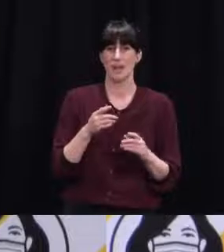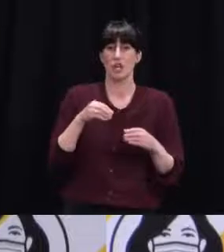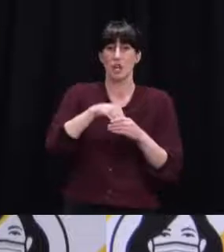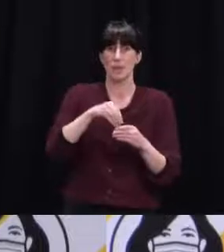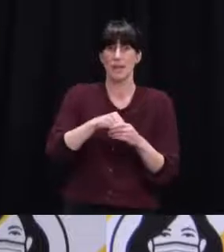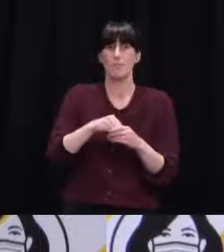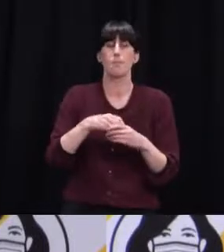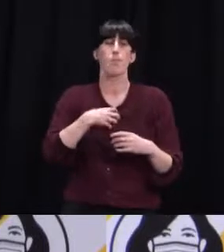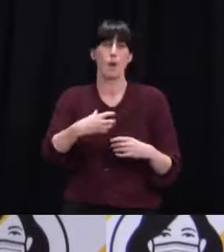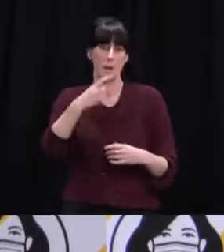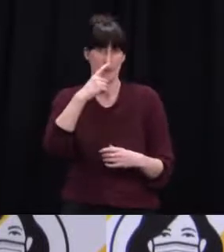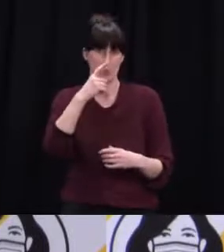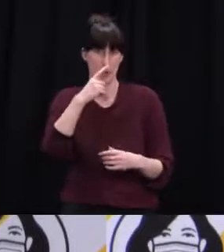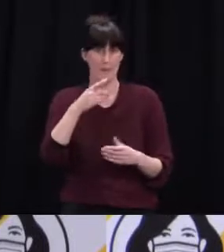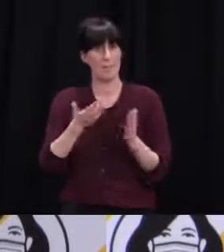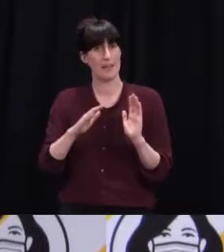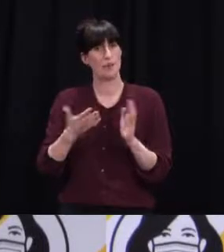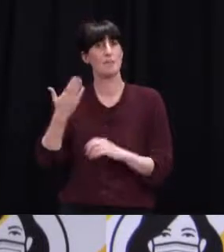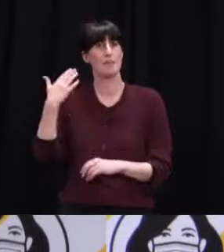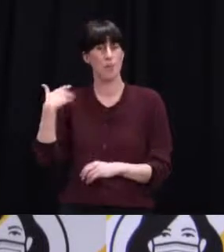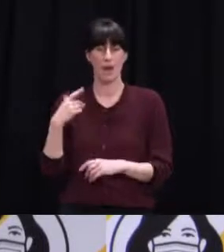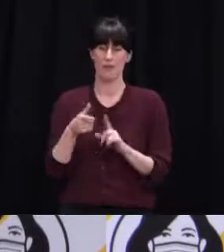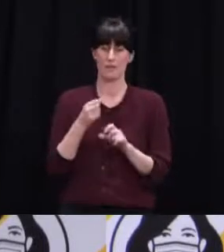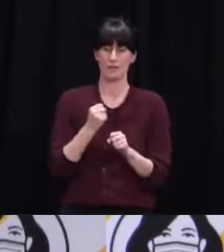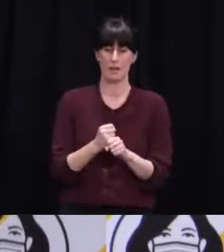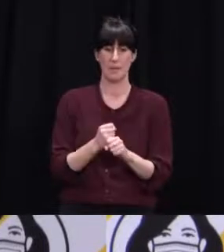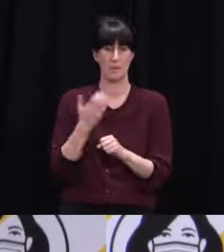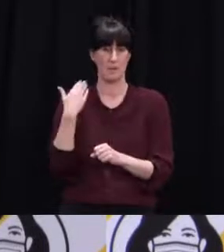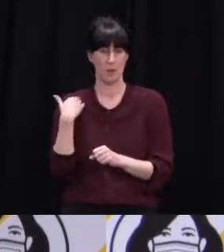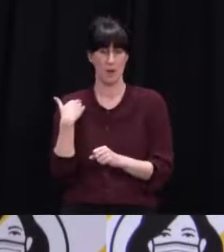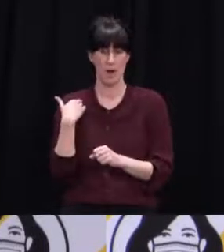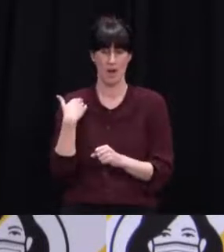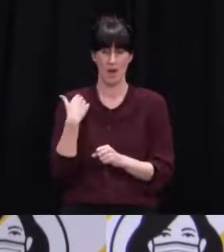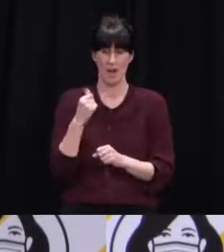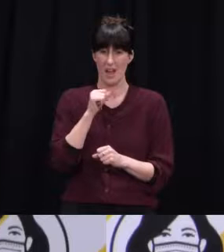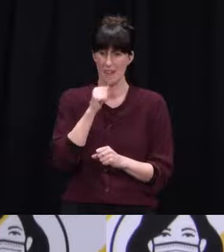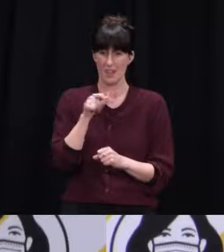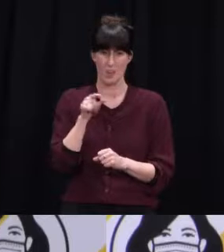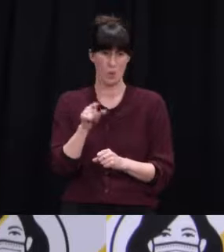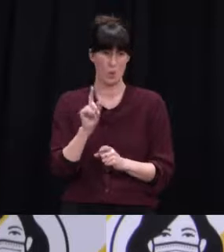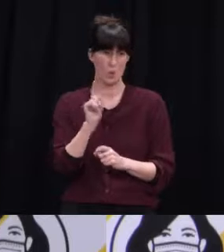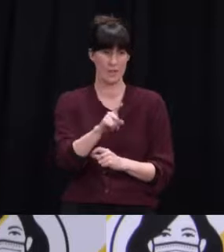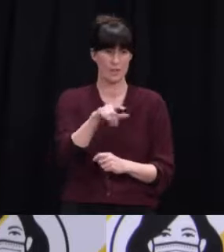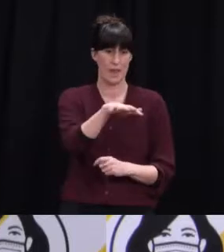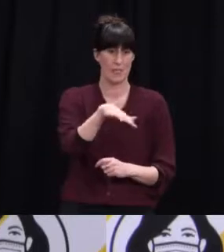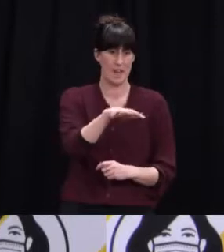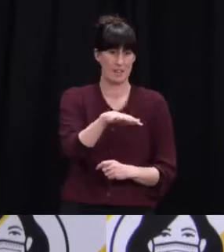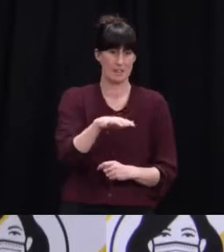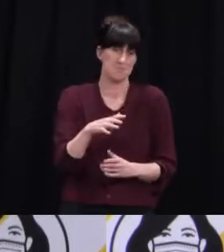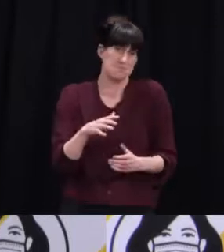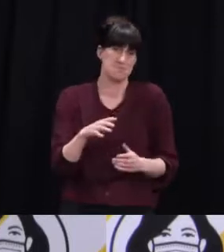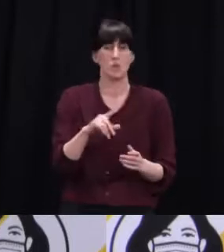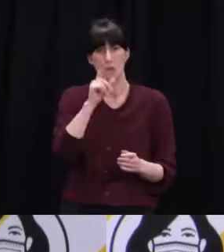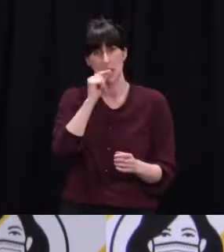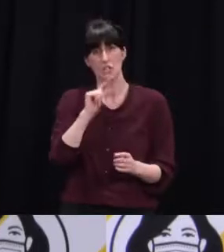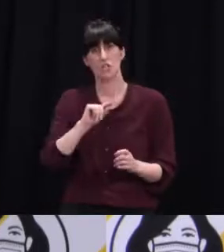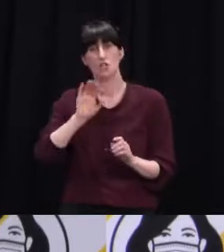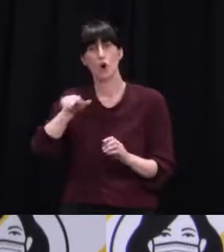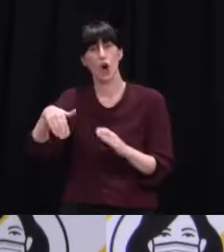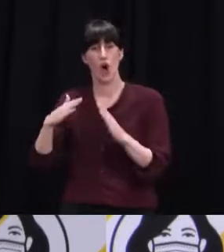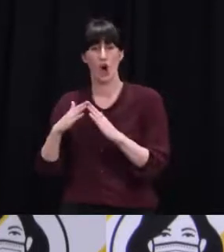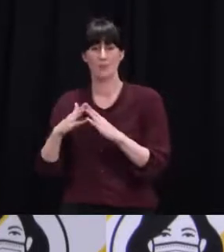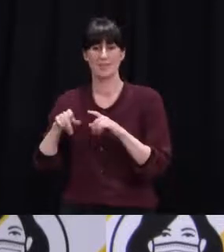until now, we would have considered casual contacts. It would have just been stay home, get a day 5 test. But in this instance, and then